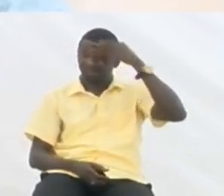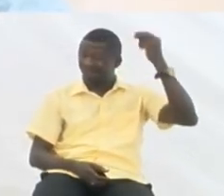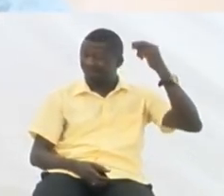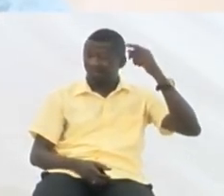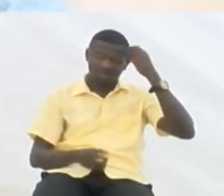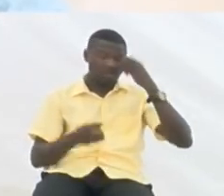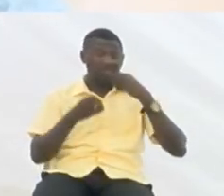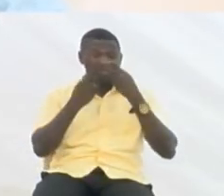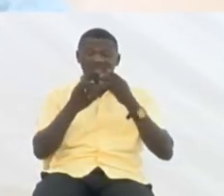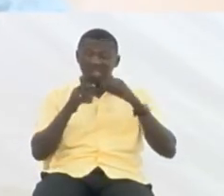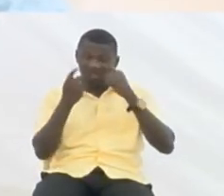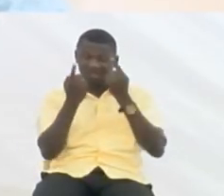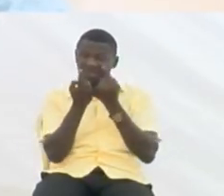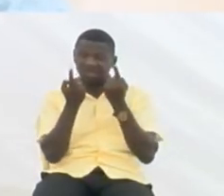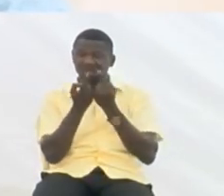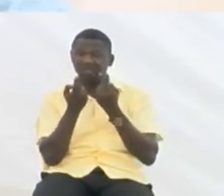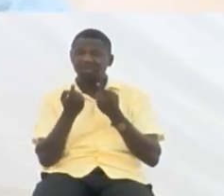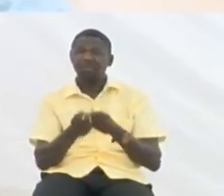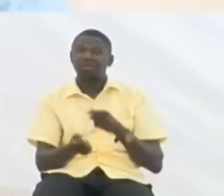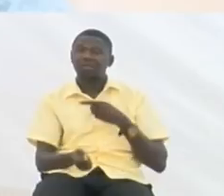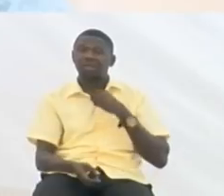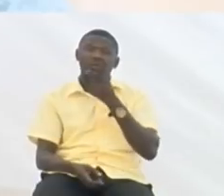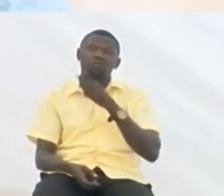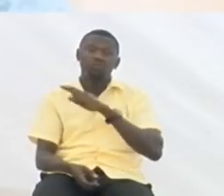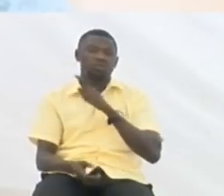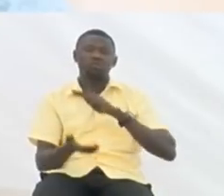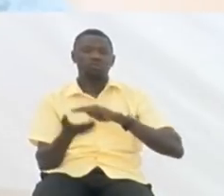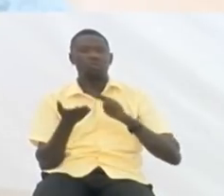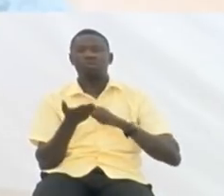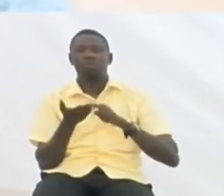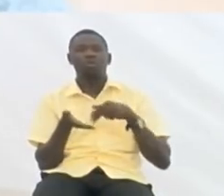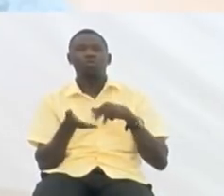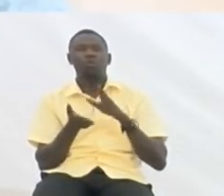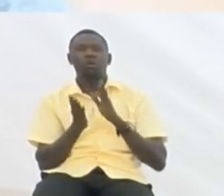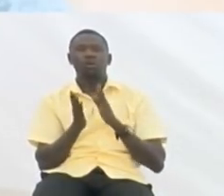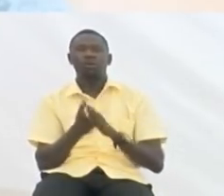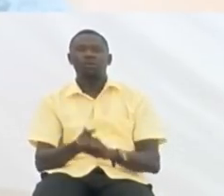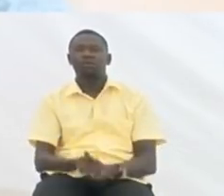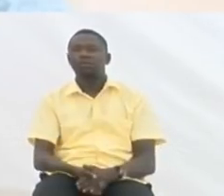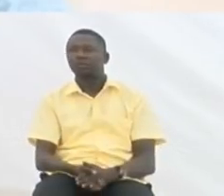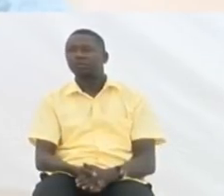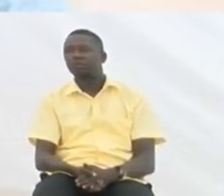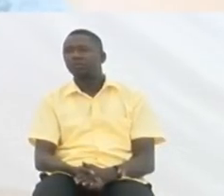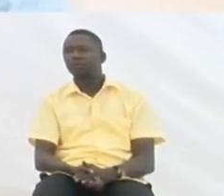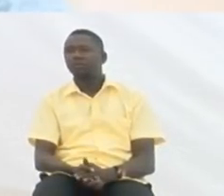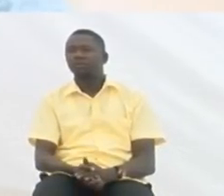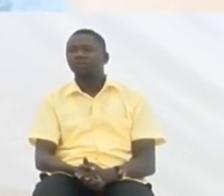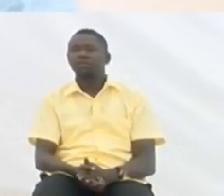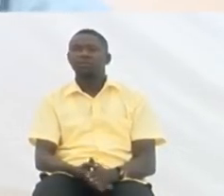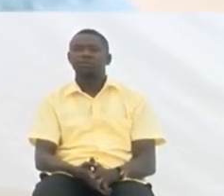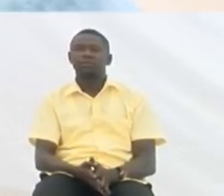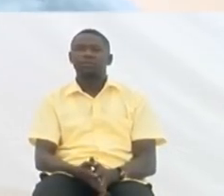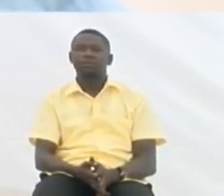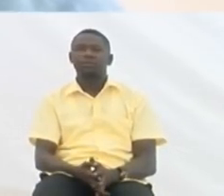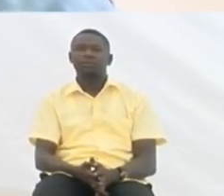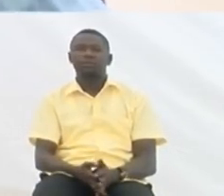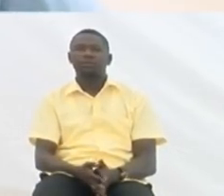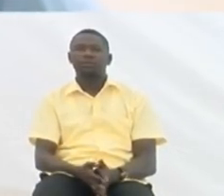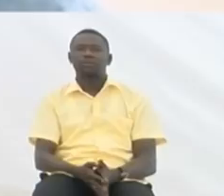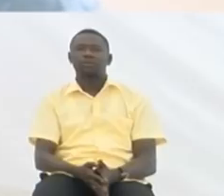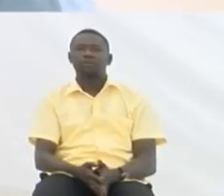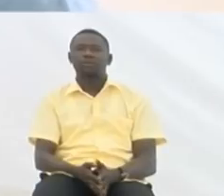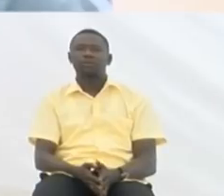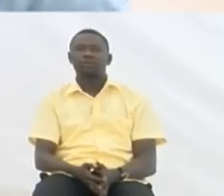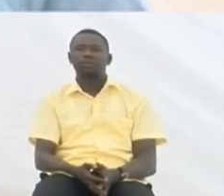were saying things that were not normal. What do you say to that? Ganyin kibaro soto ko dolu soto